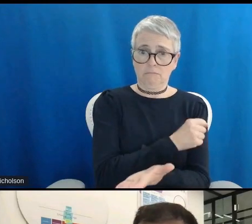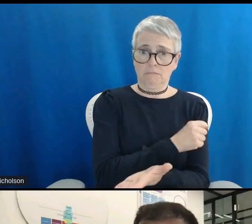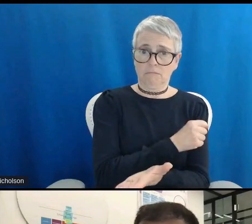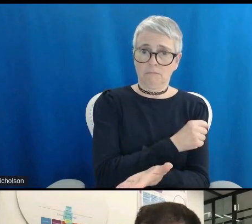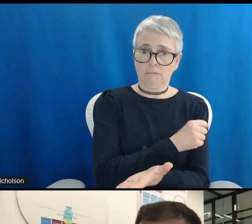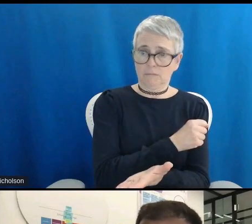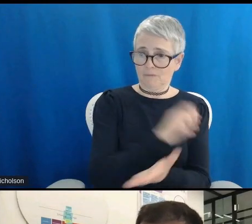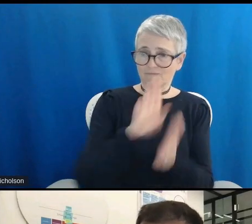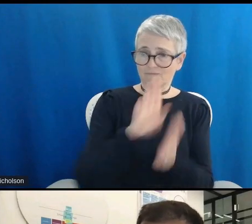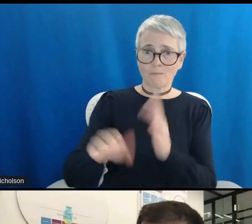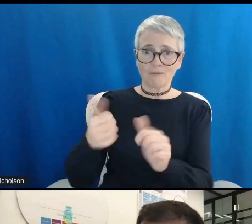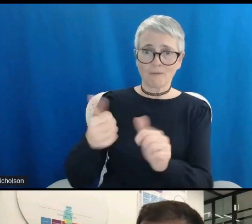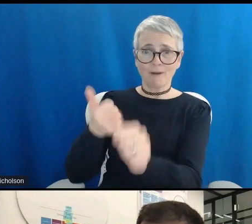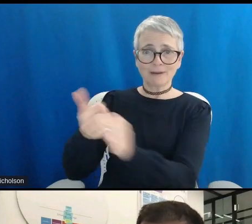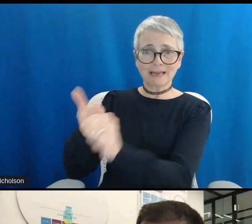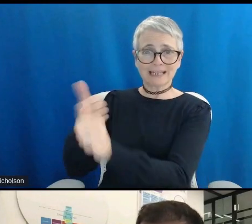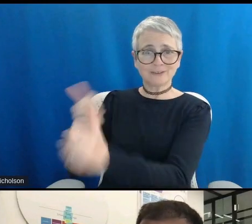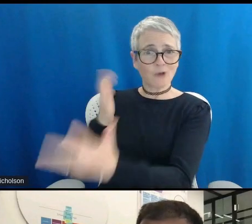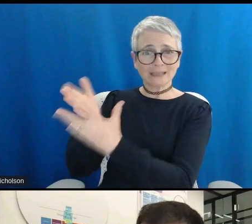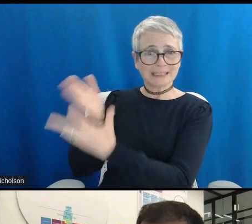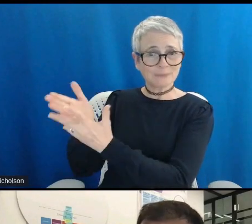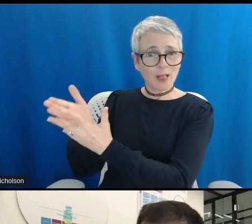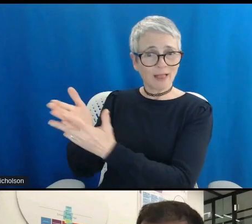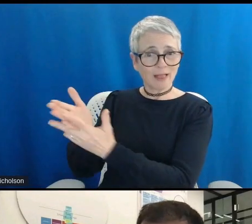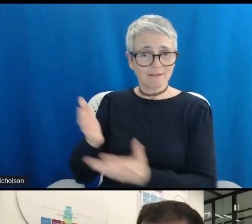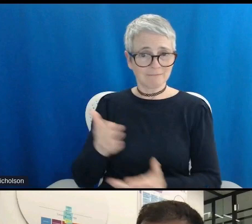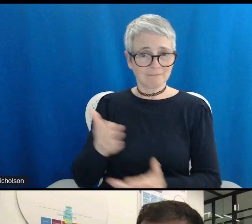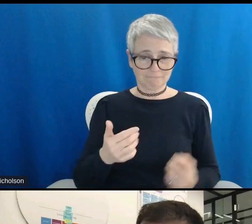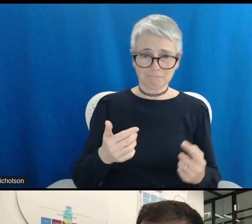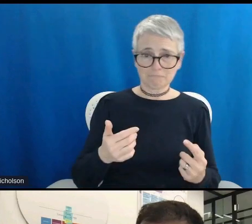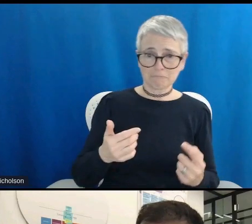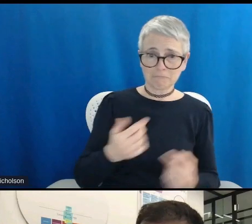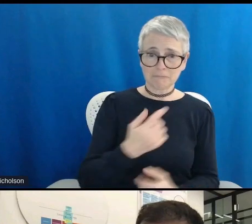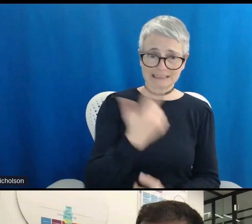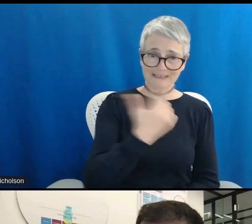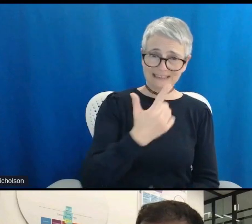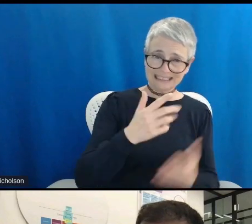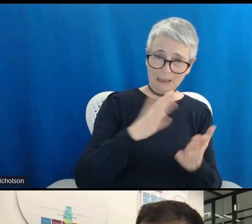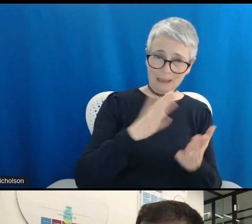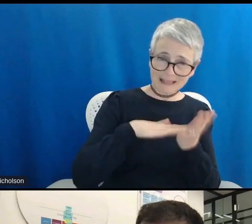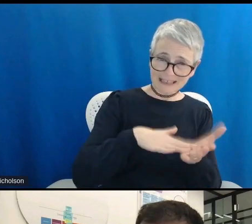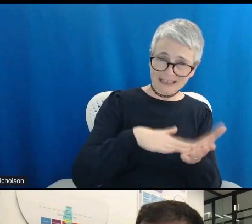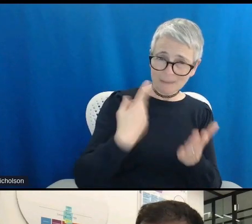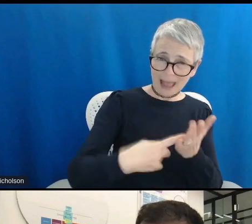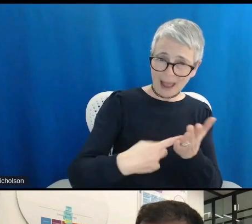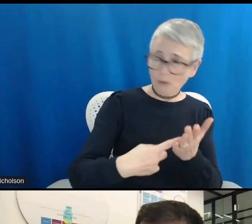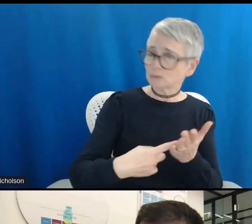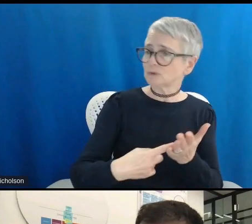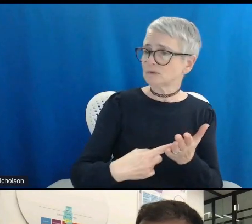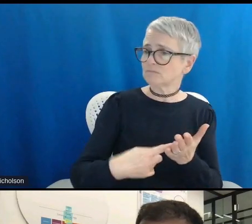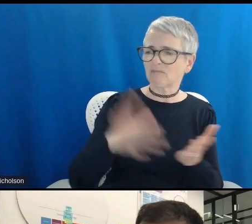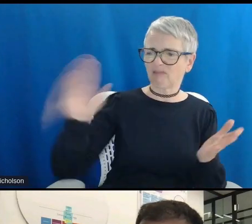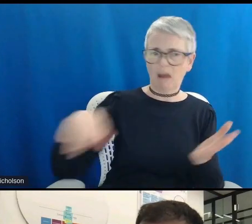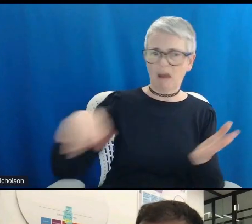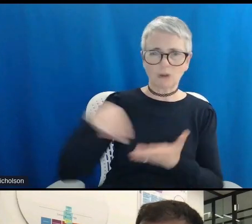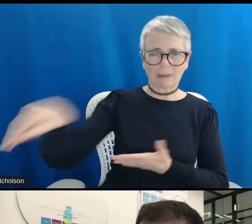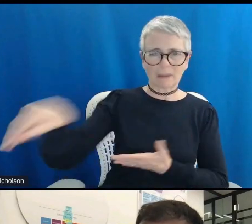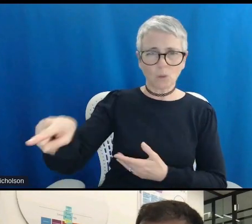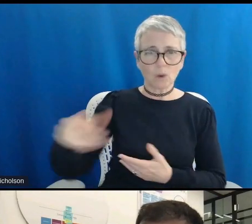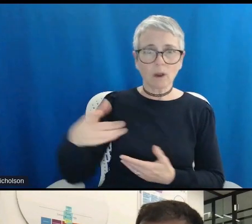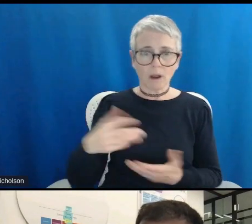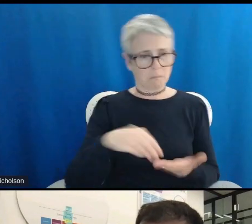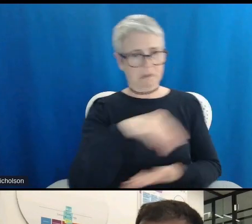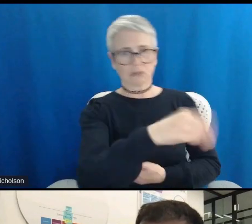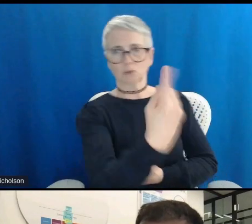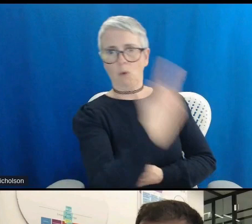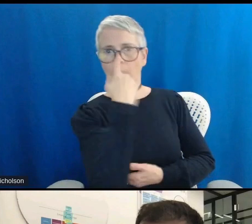will be given to, if a disabled person tries to access your website and it's not accessible, then they'll be taking that money away to a more